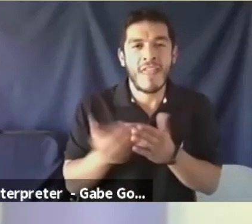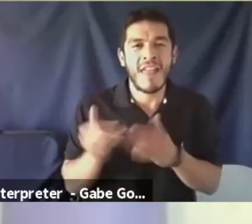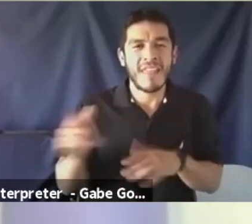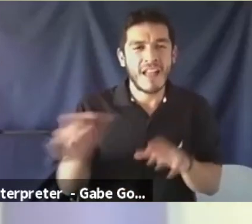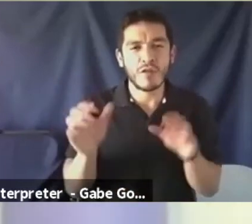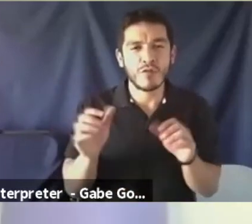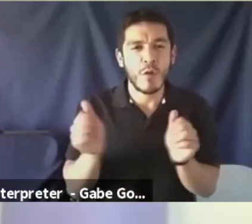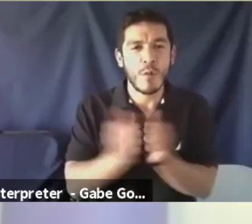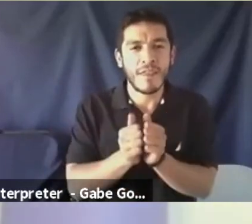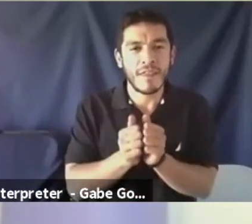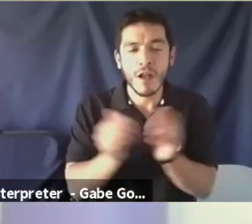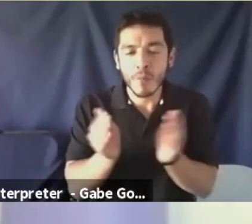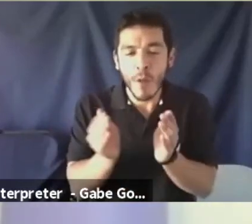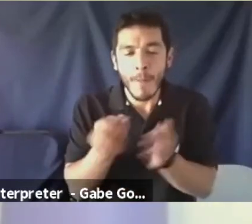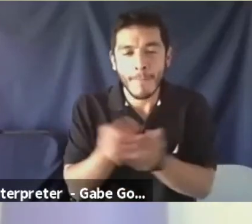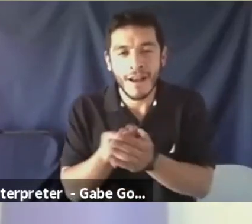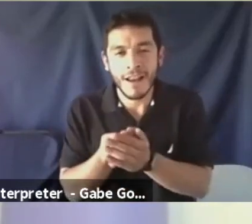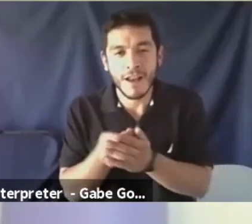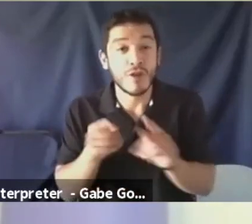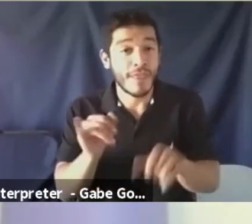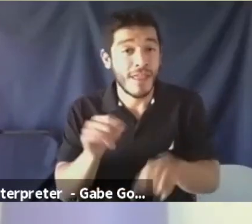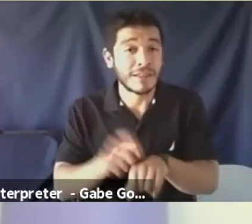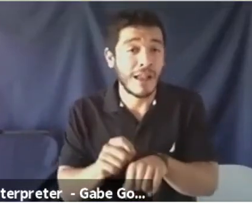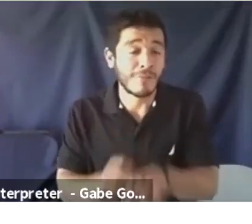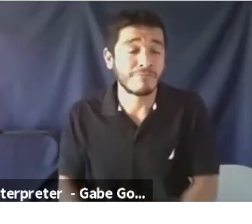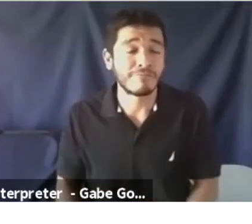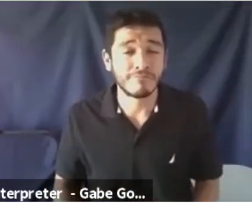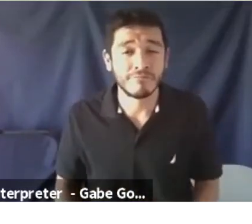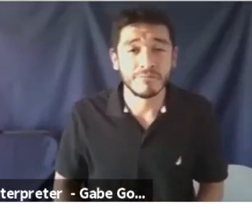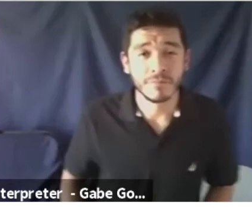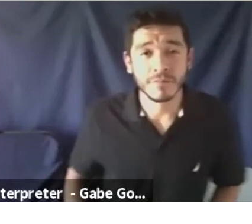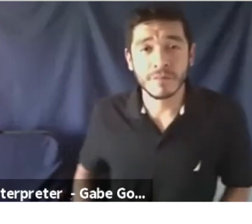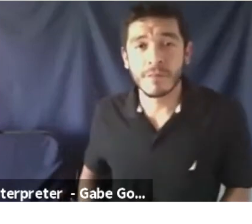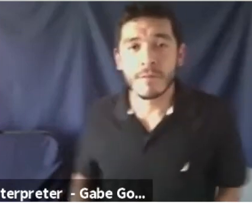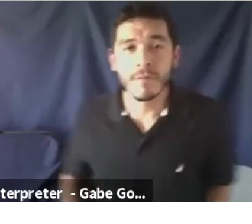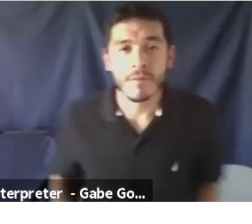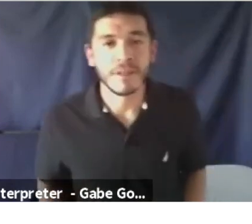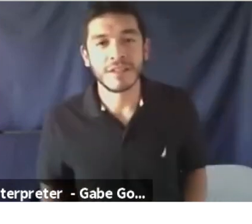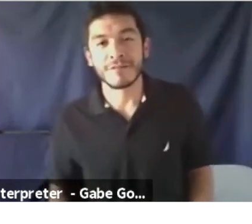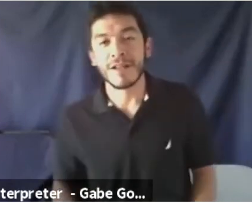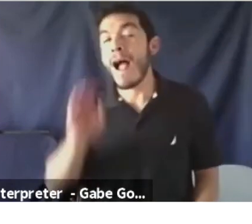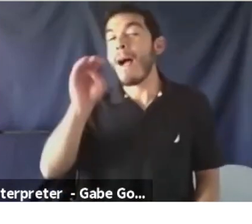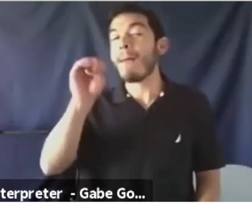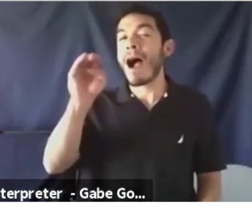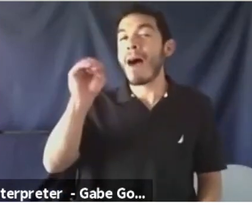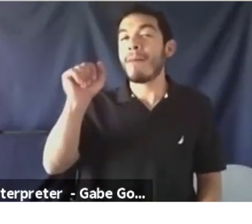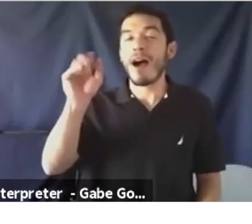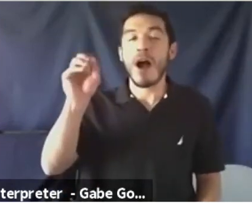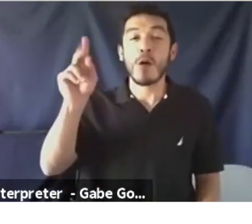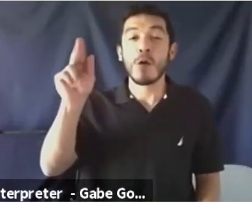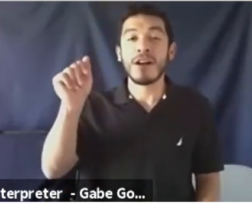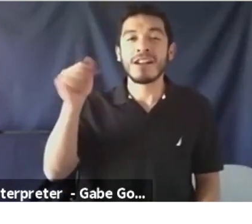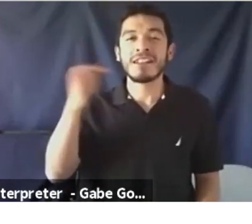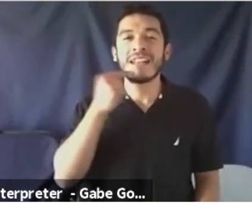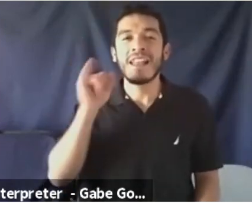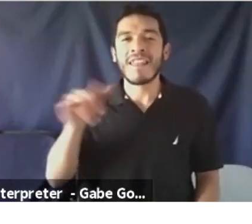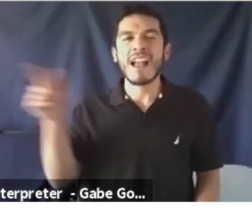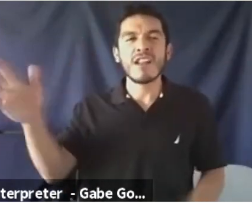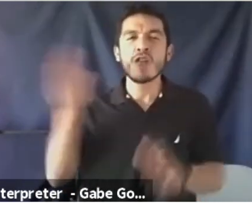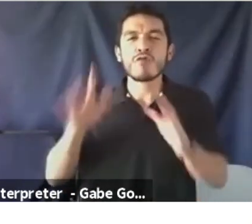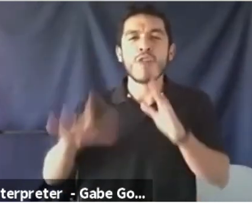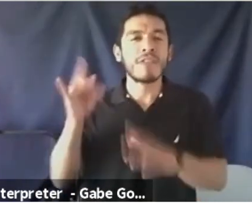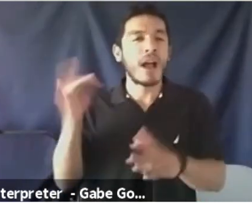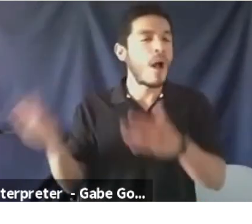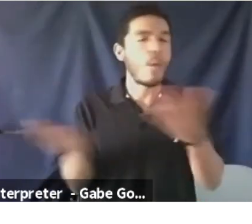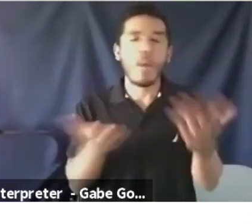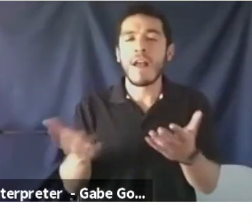like little bits of money during that time. Mama Akua said that they used to find whatever little things in the